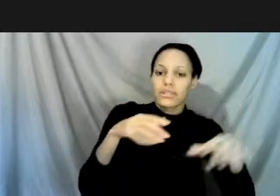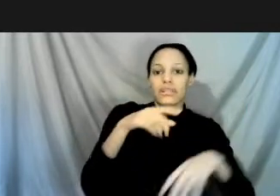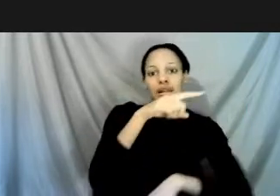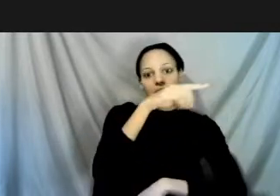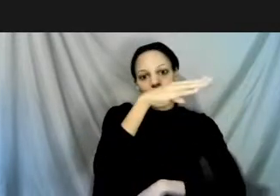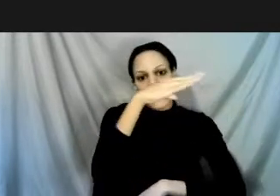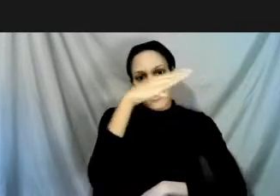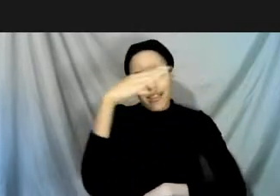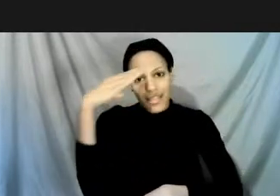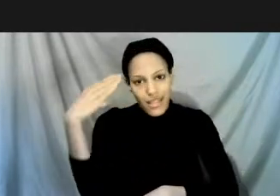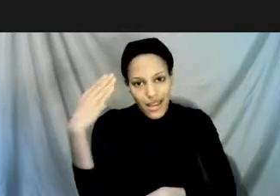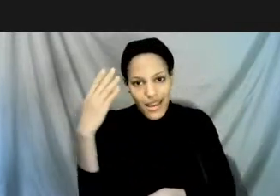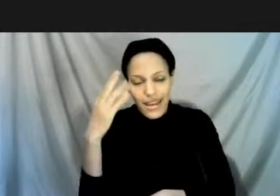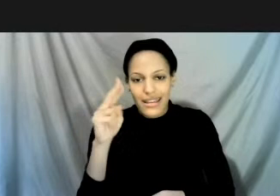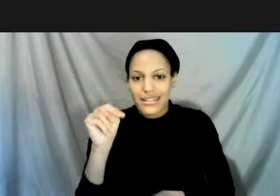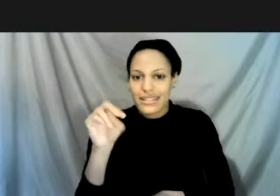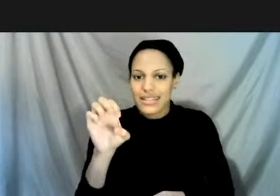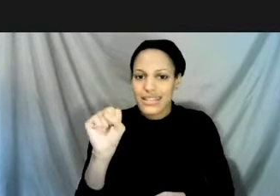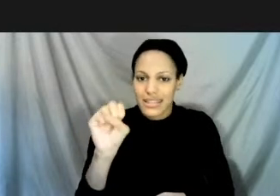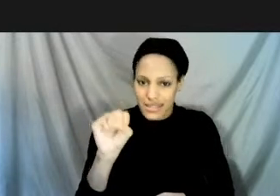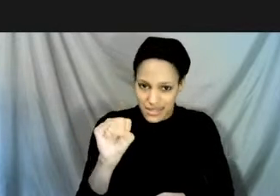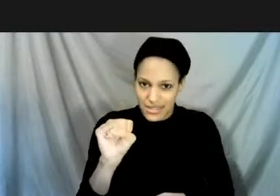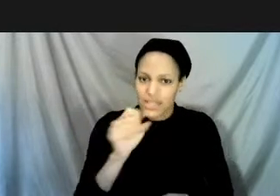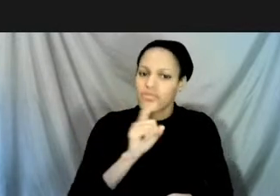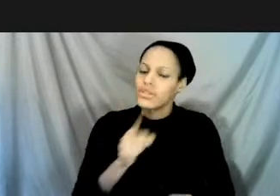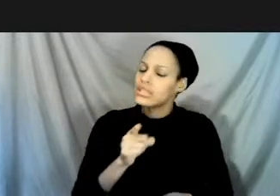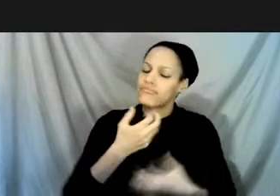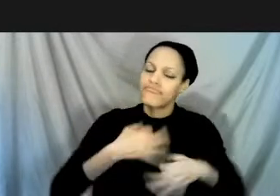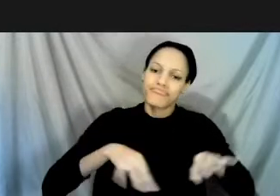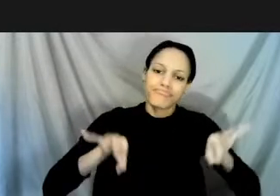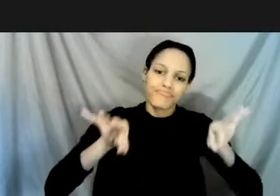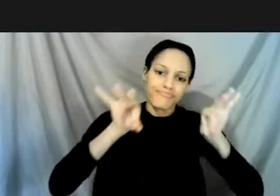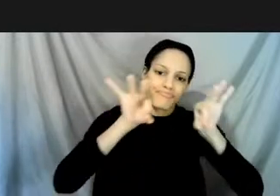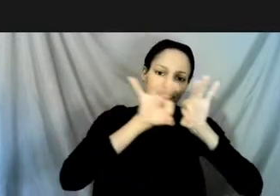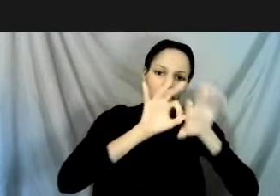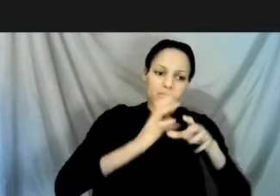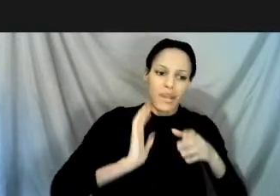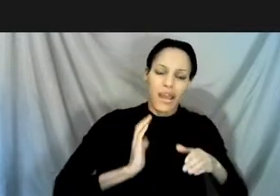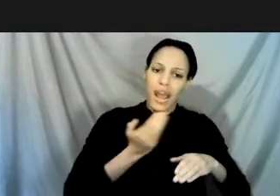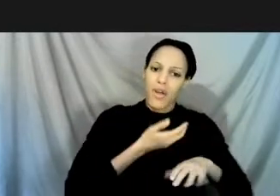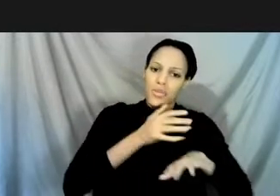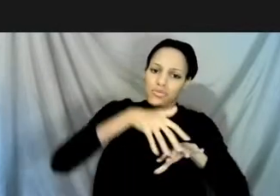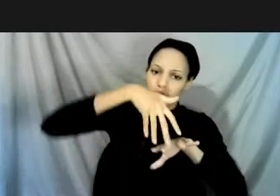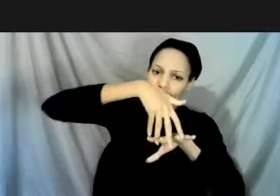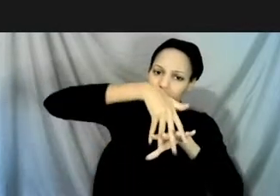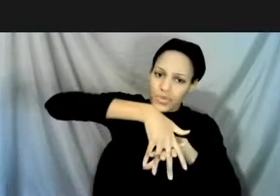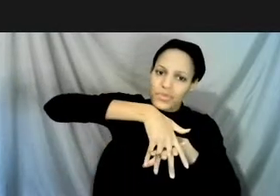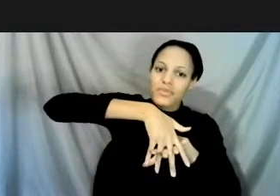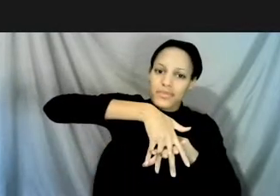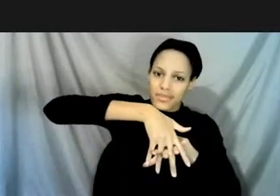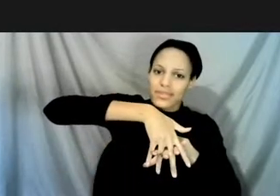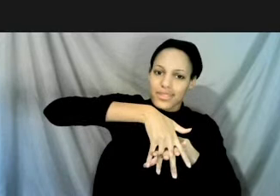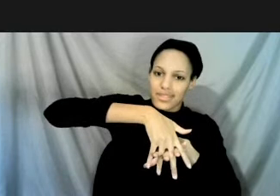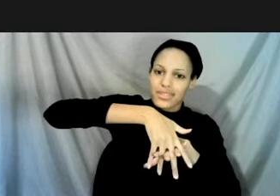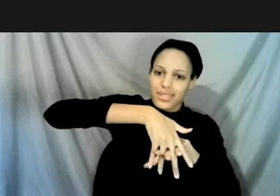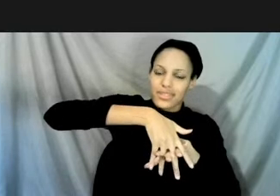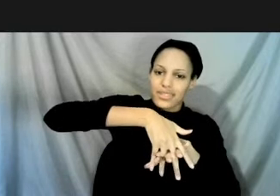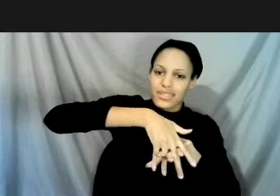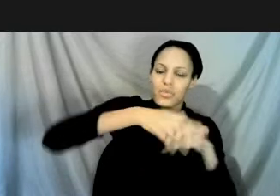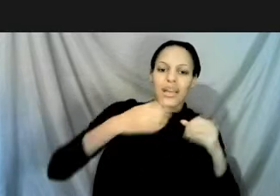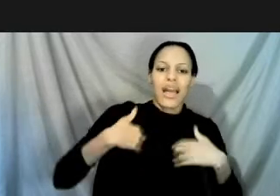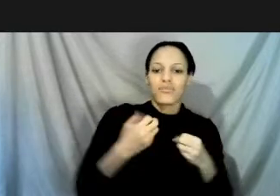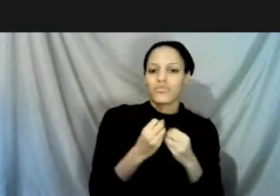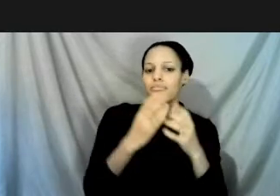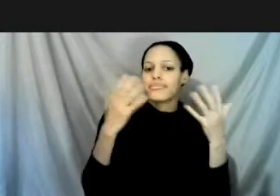certainly. That's who we are. Those are our roots. But there's so much that we have to share as